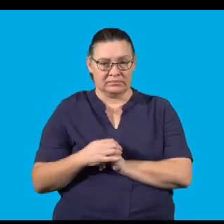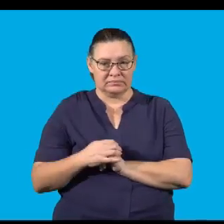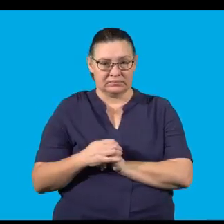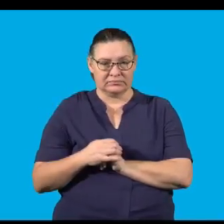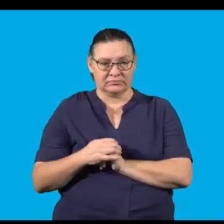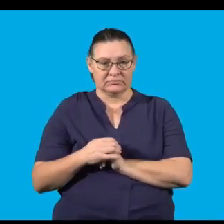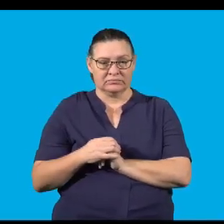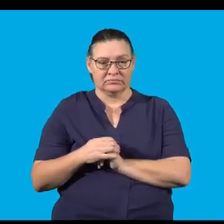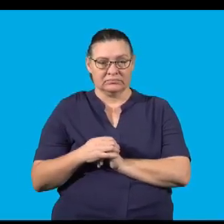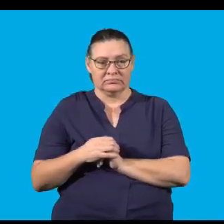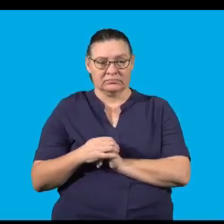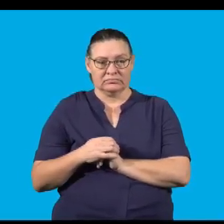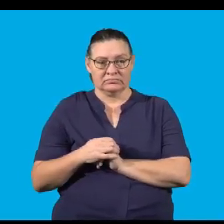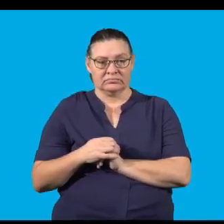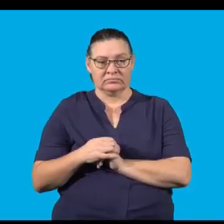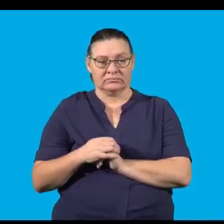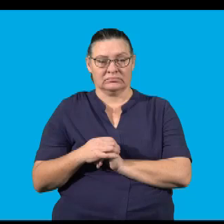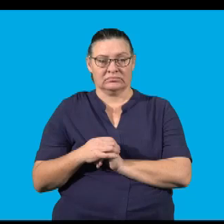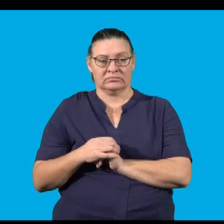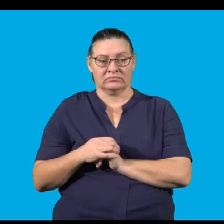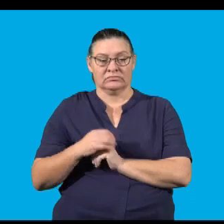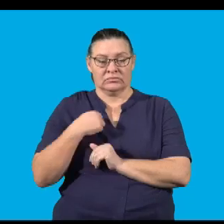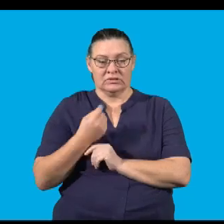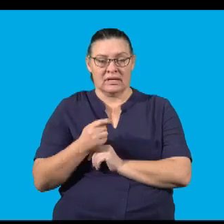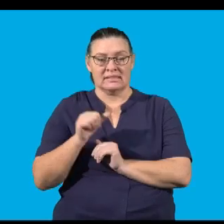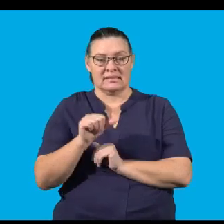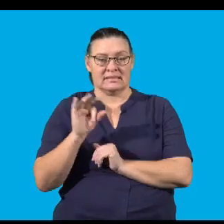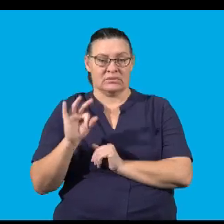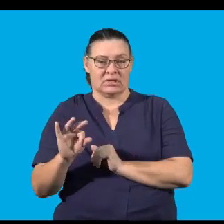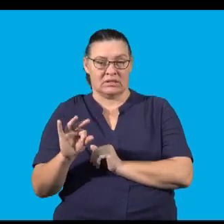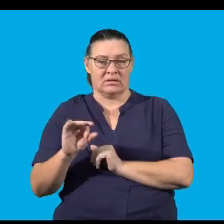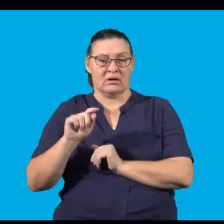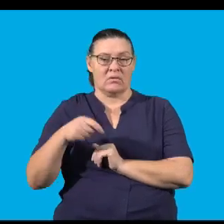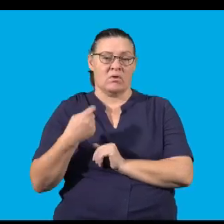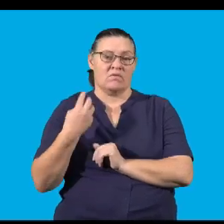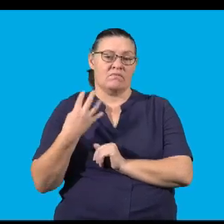63,44. So LNS is